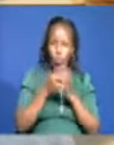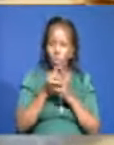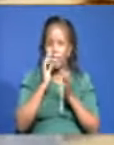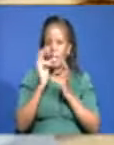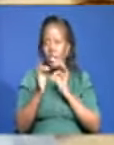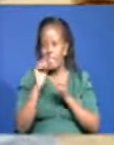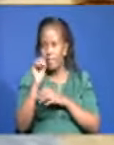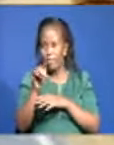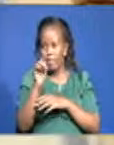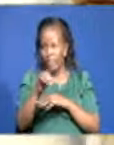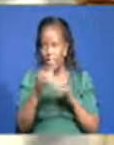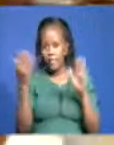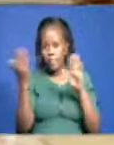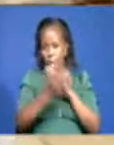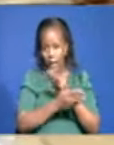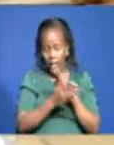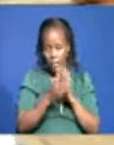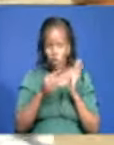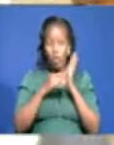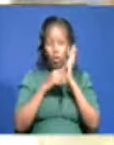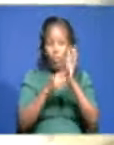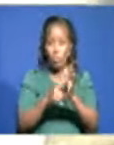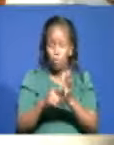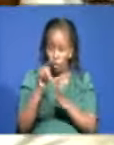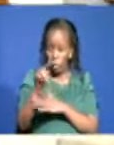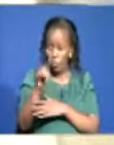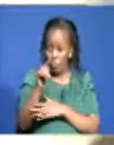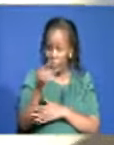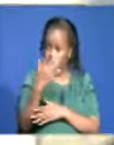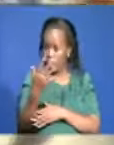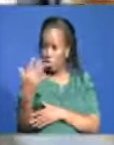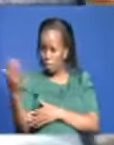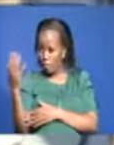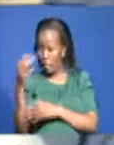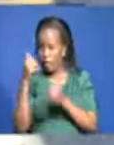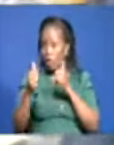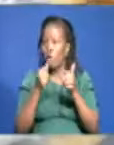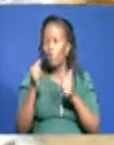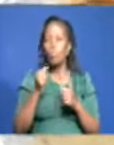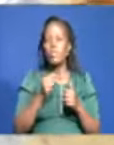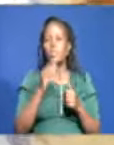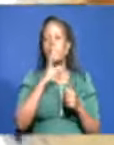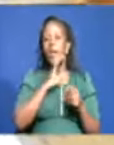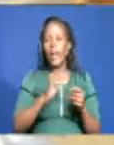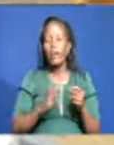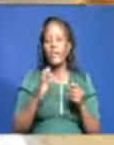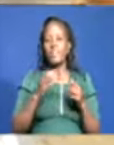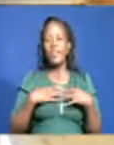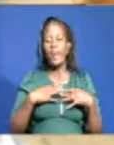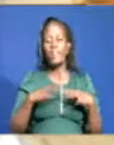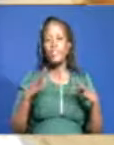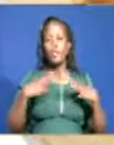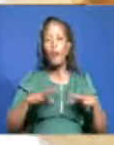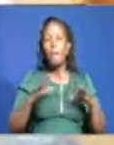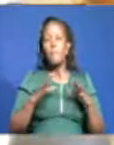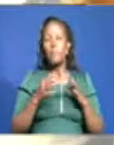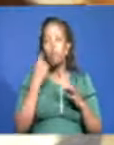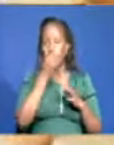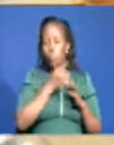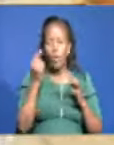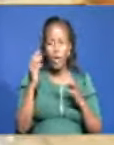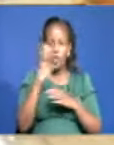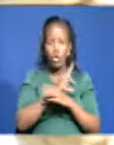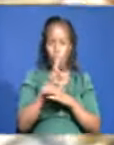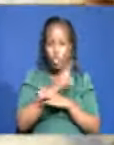sababu itaonyesha kwamba ndio silaha ambao wazee wetu walikuwa kipiga kwa kipigana na maadui ambao